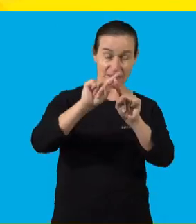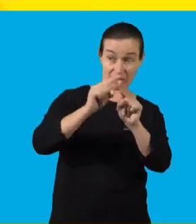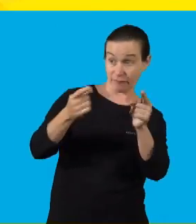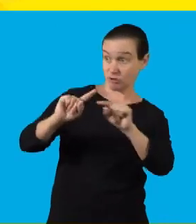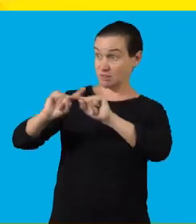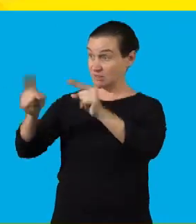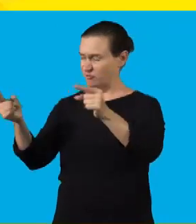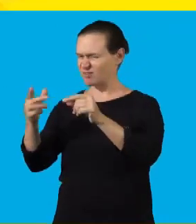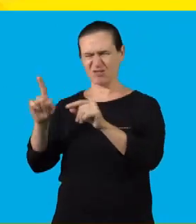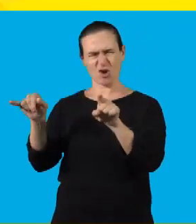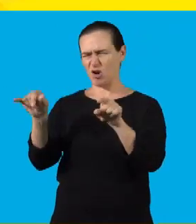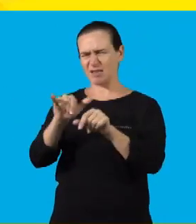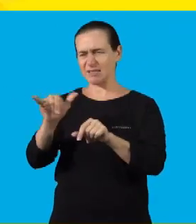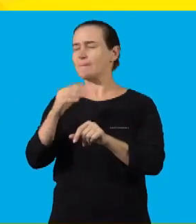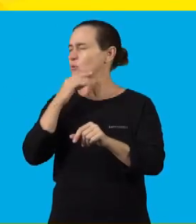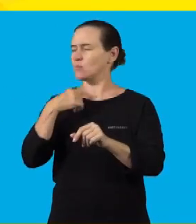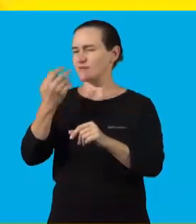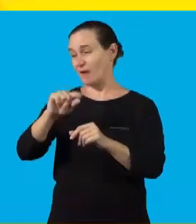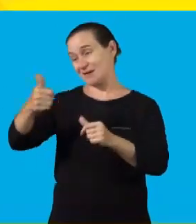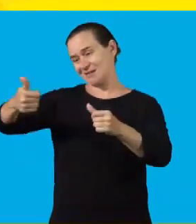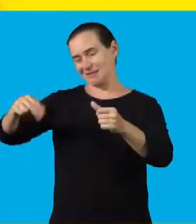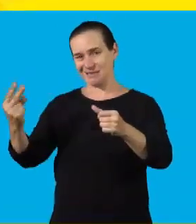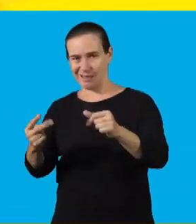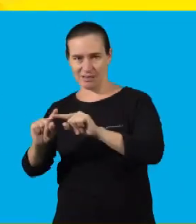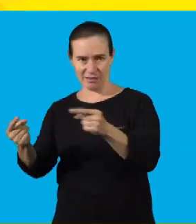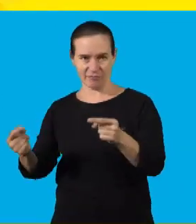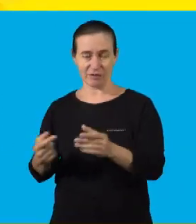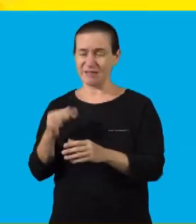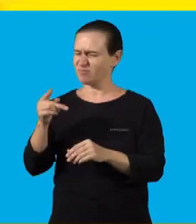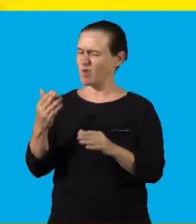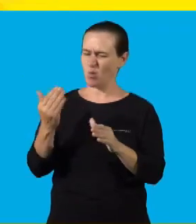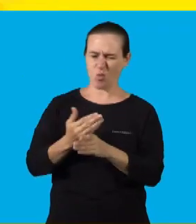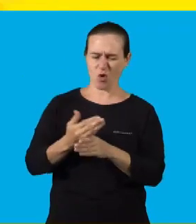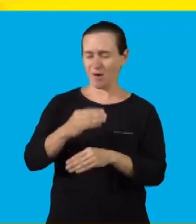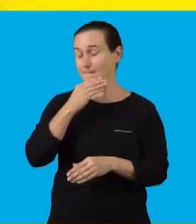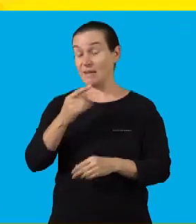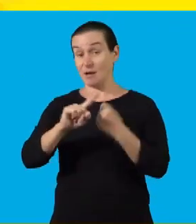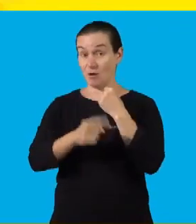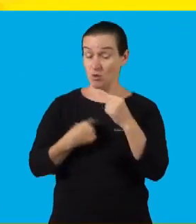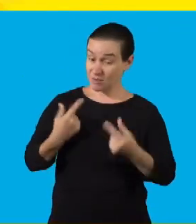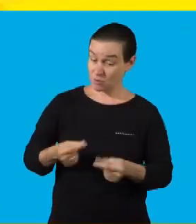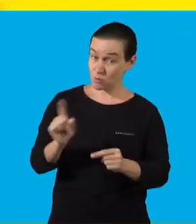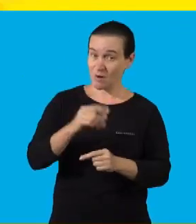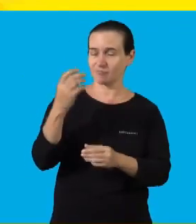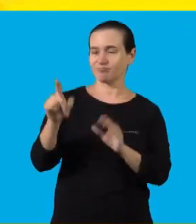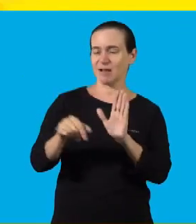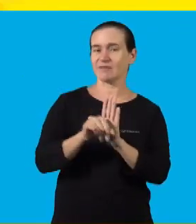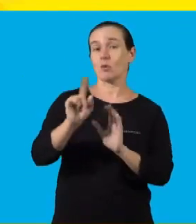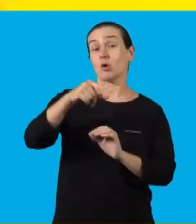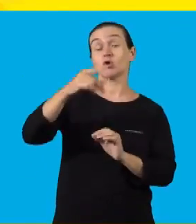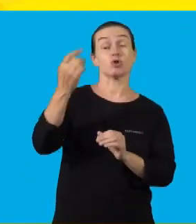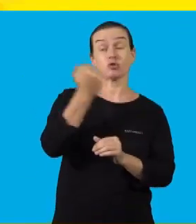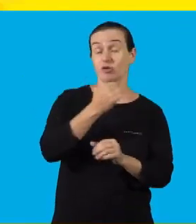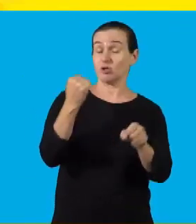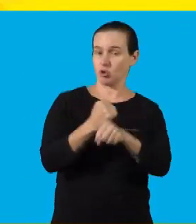to try and find a second difference. And if that doesn't work, our last option is a quadratic sequence,